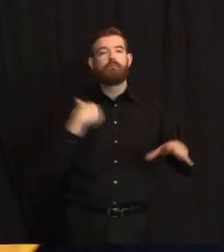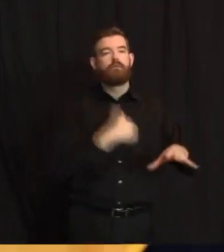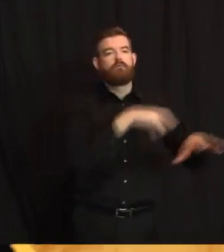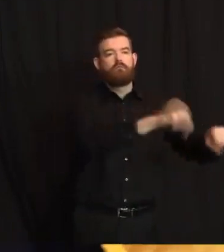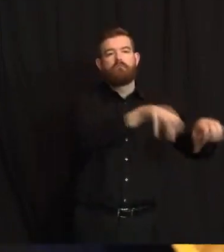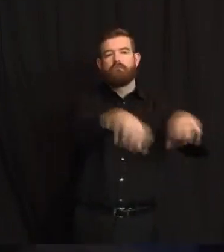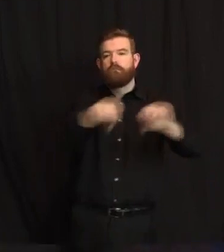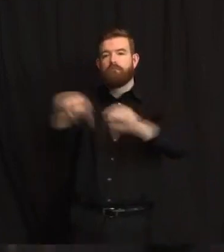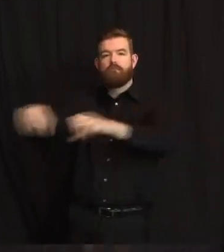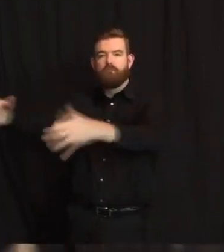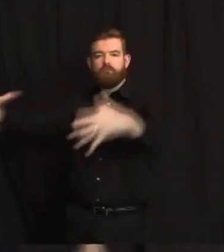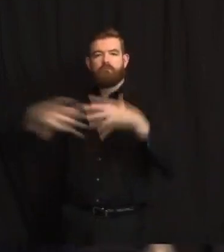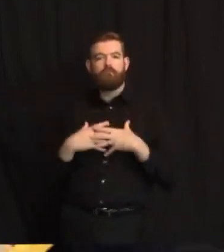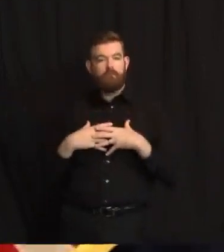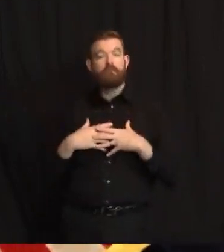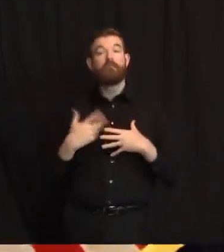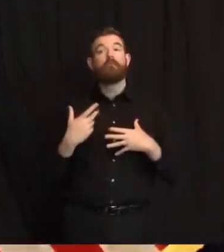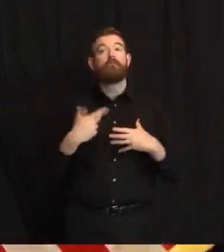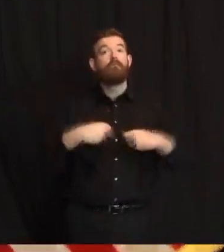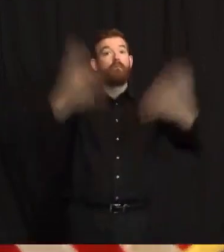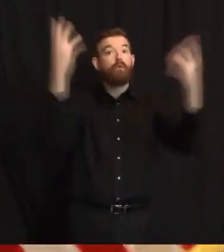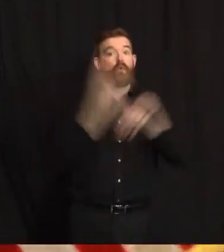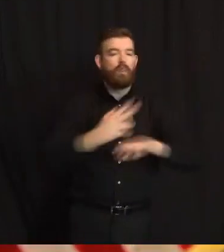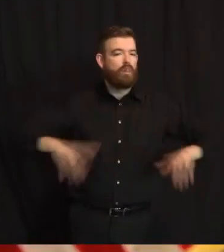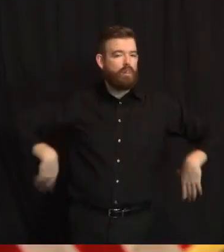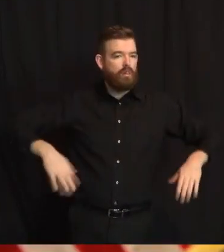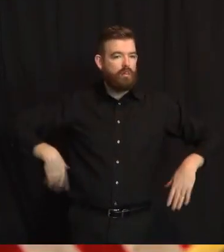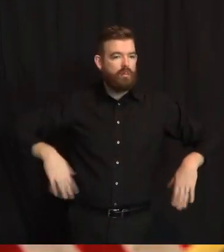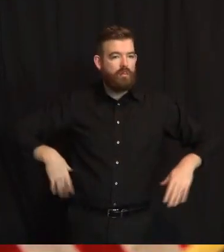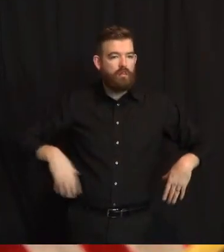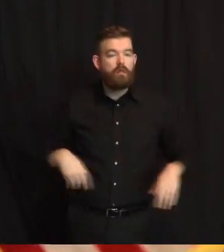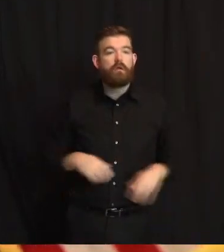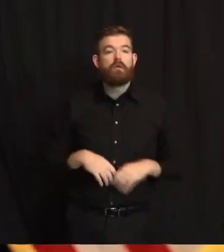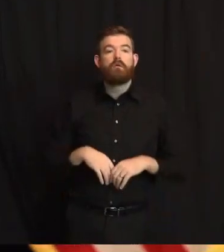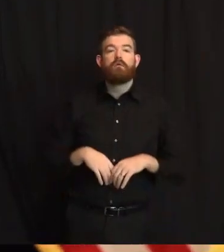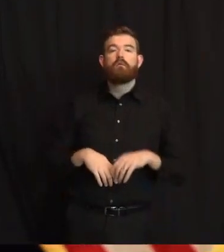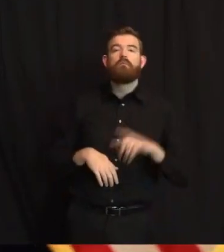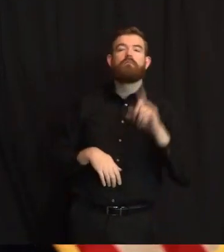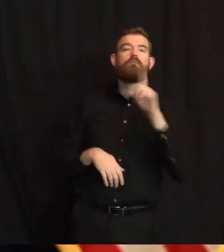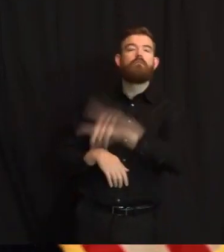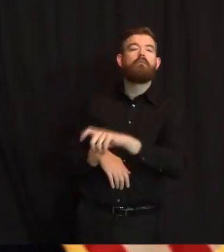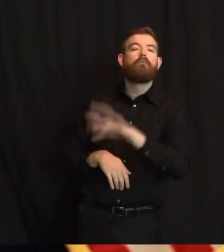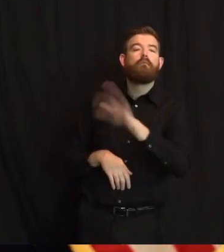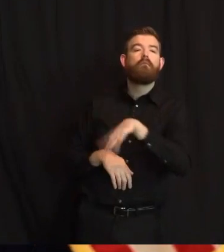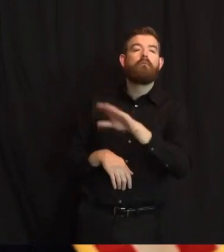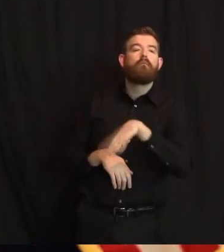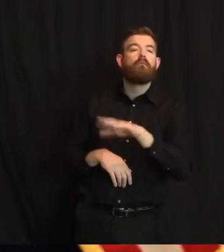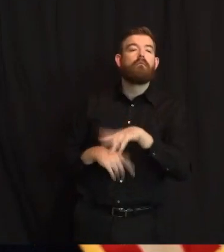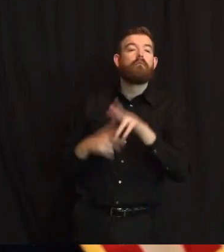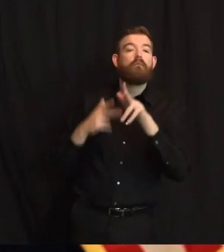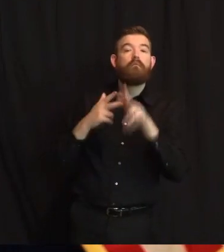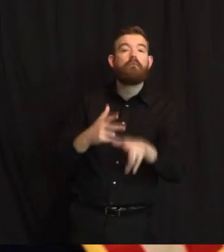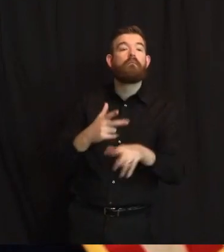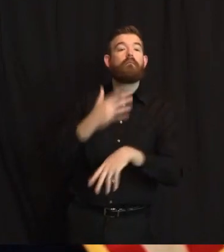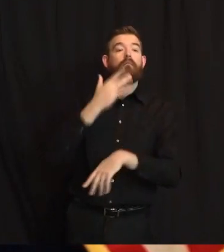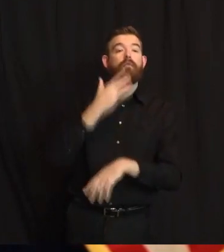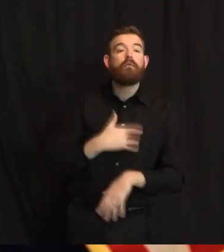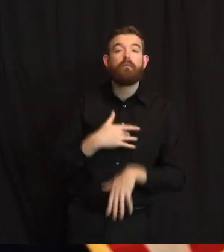One, drive-by birthdays and parades that are being put on across the state, should they stop? I know some local police have called for them to